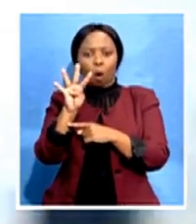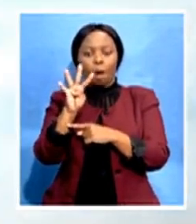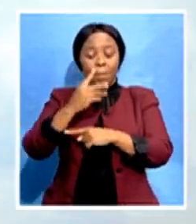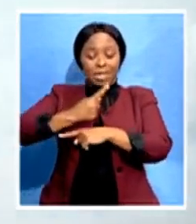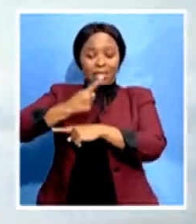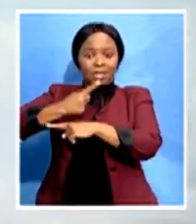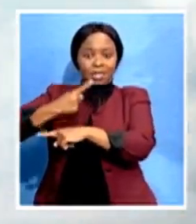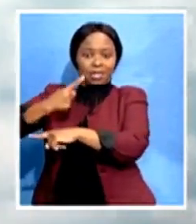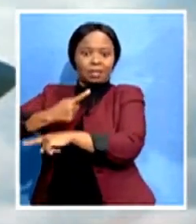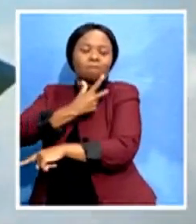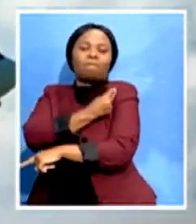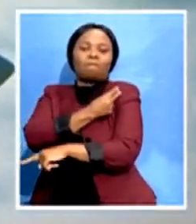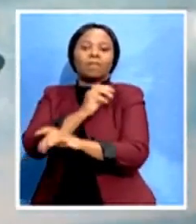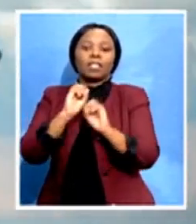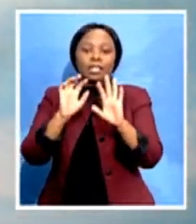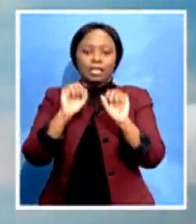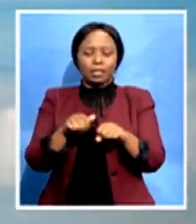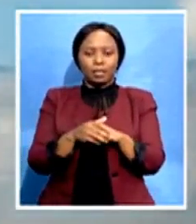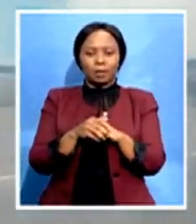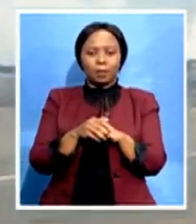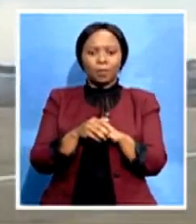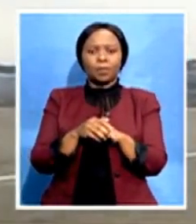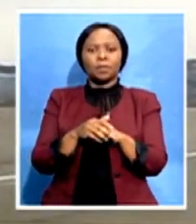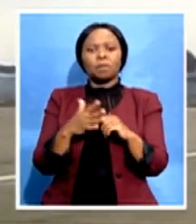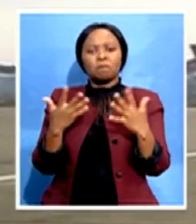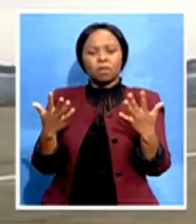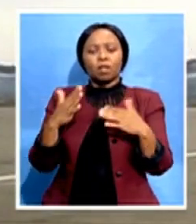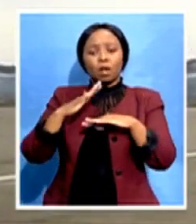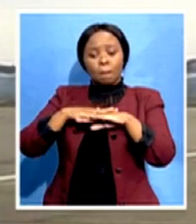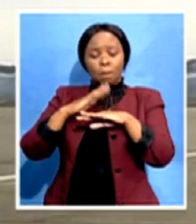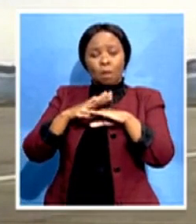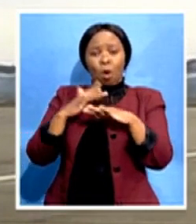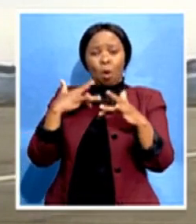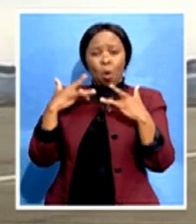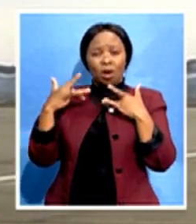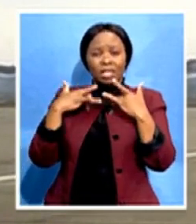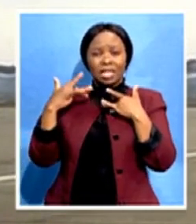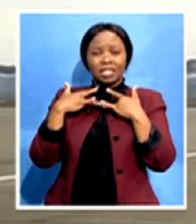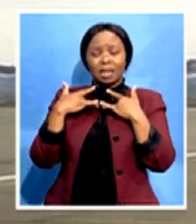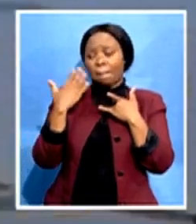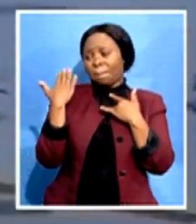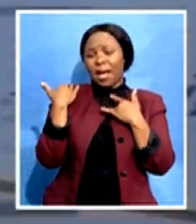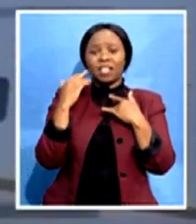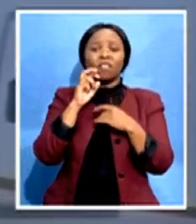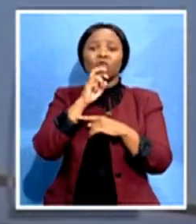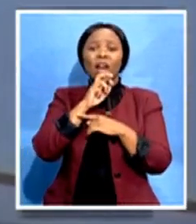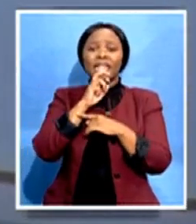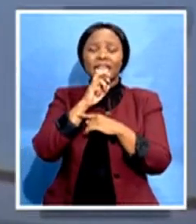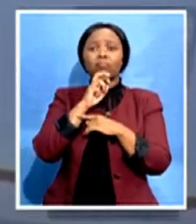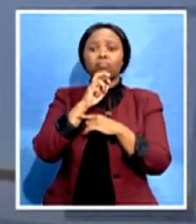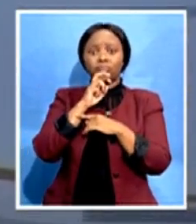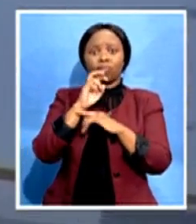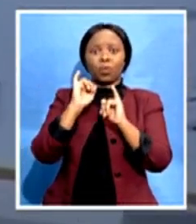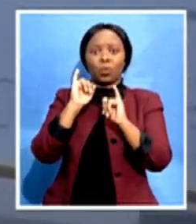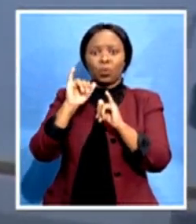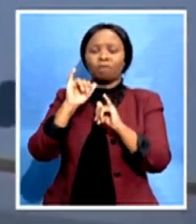Further concerns have been triggered by a spike in air travel. This past Friday saw the highest number of air travelers since a